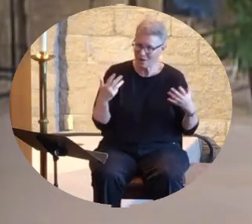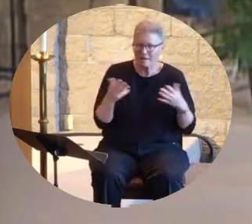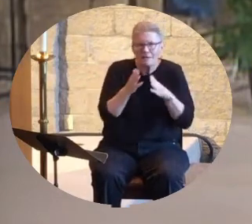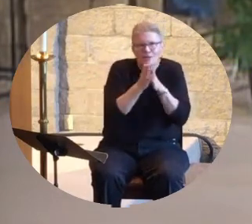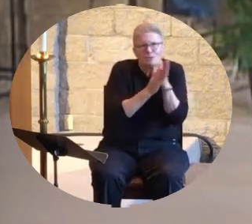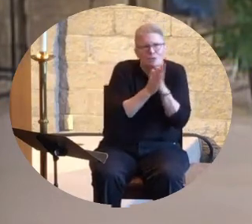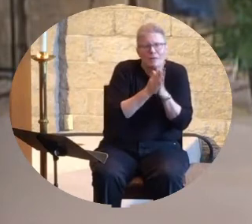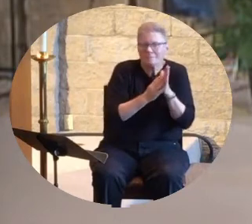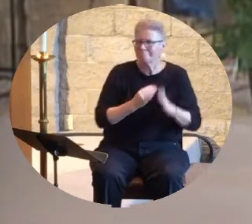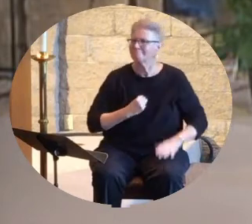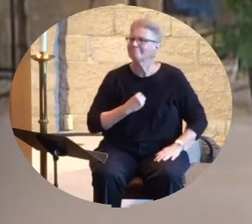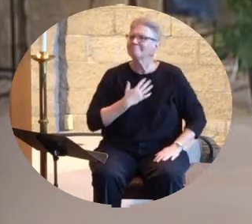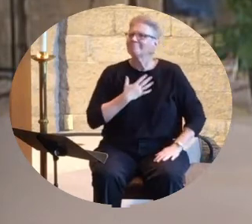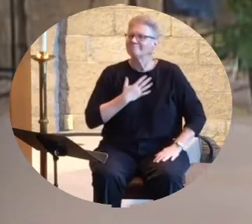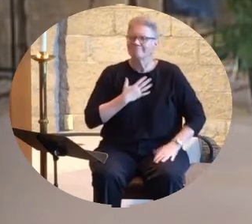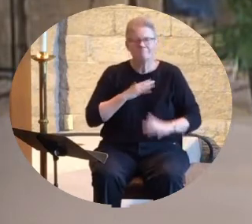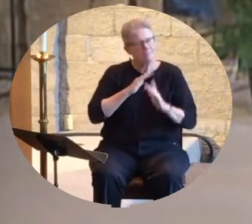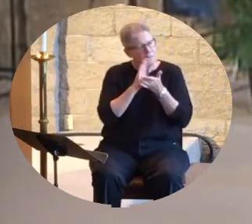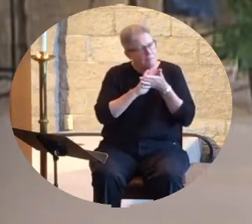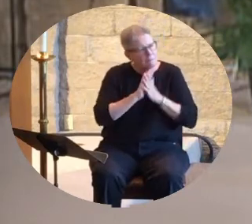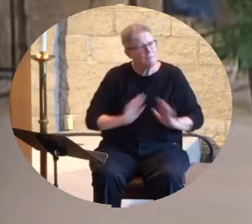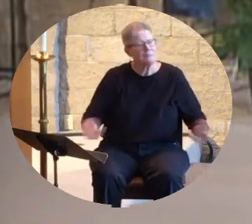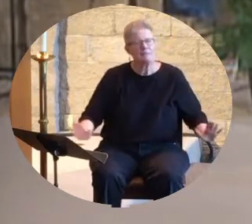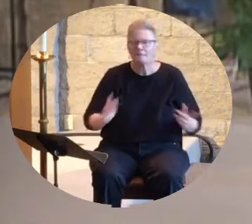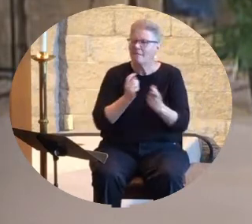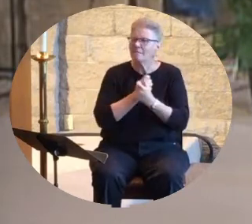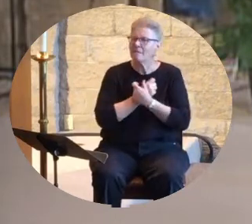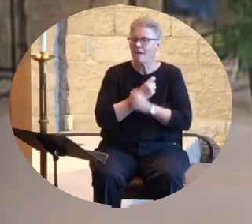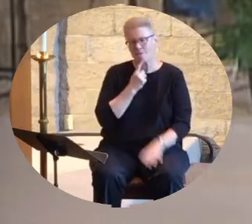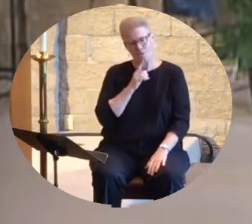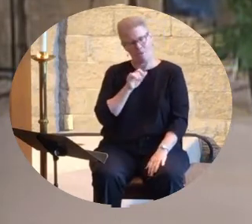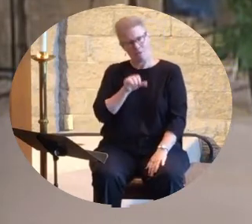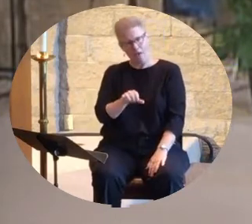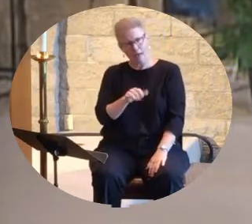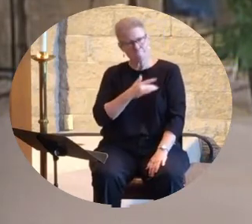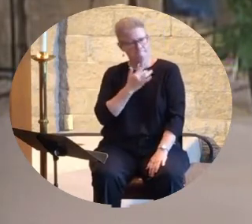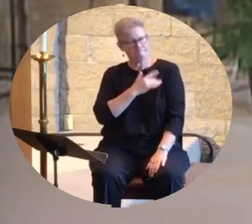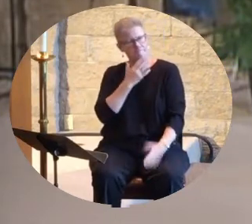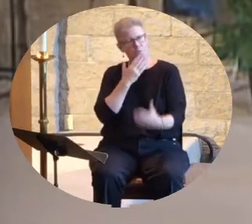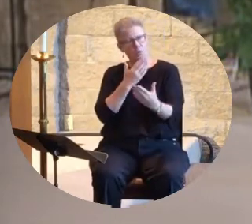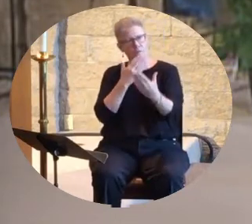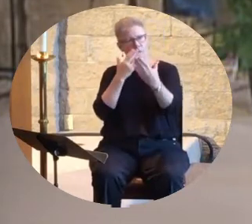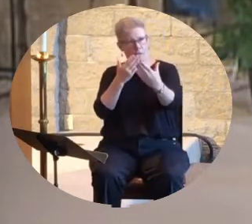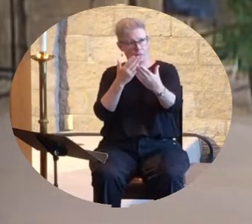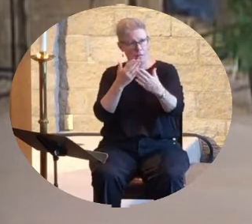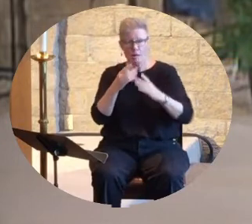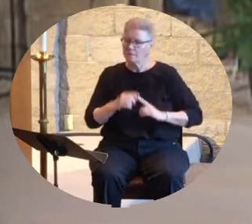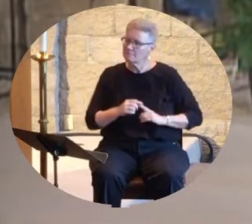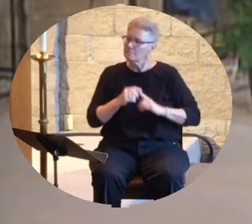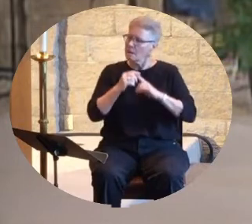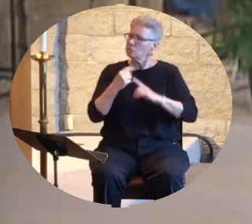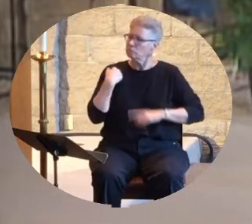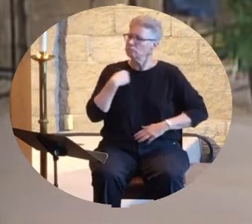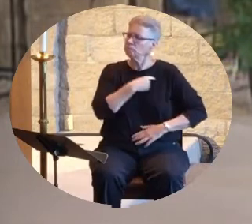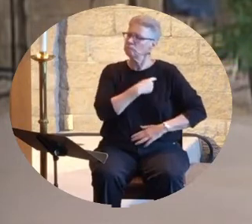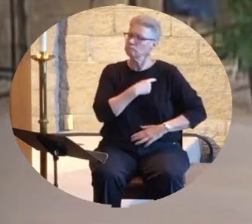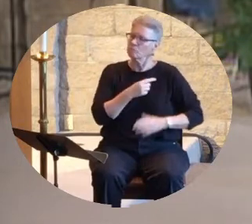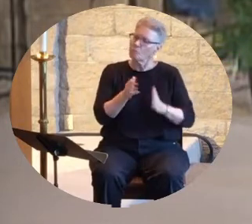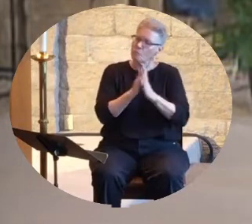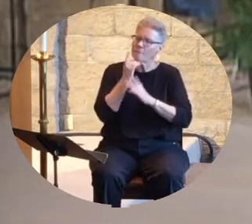and love. And for that, we are grateful. And we especially pray with those that have requested our